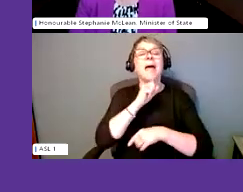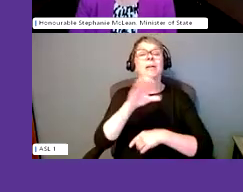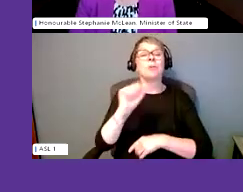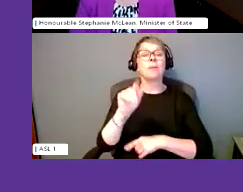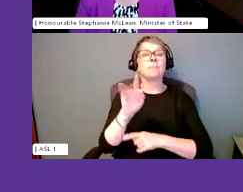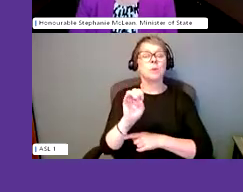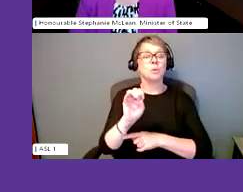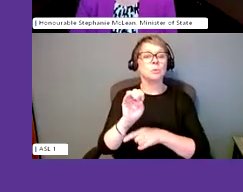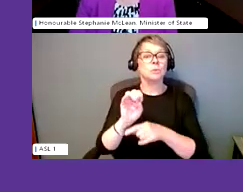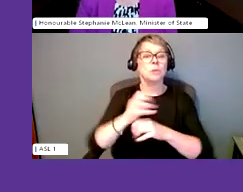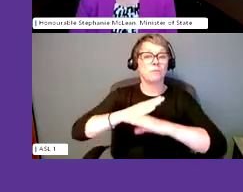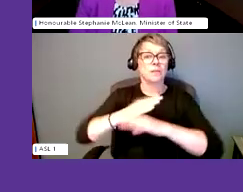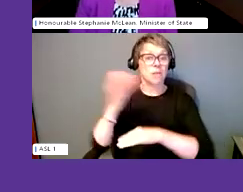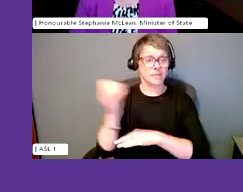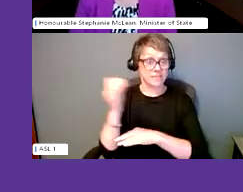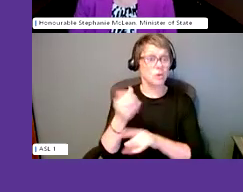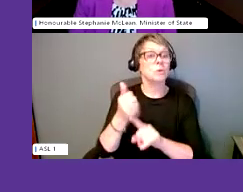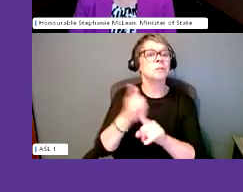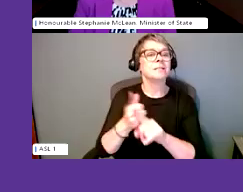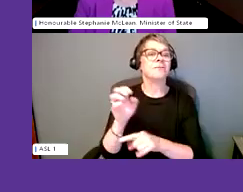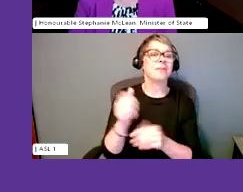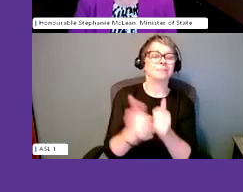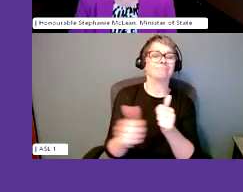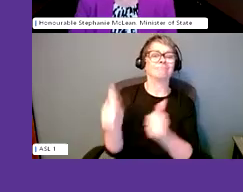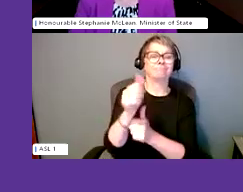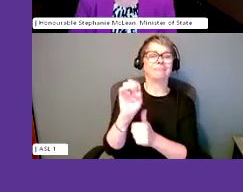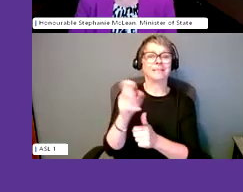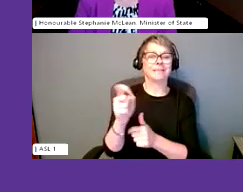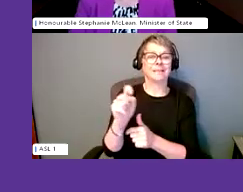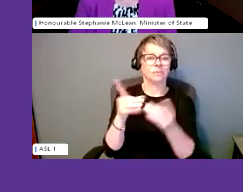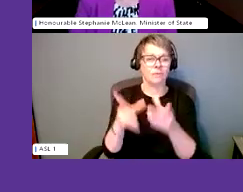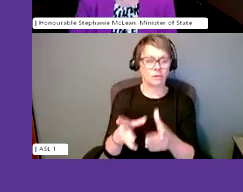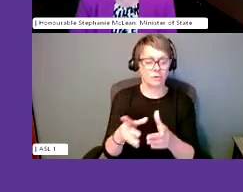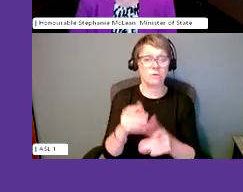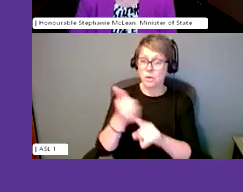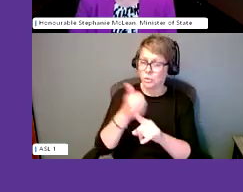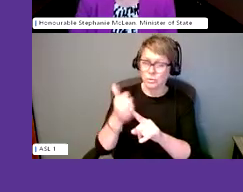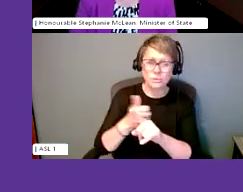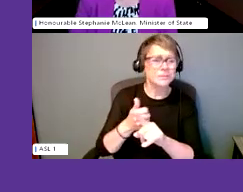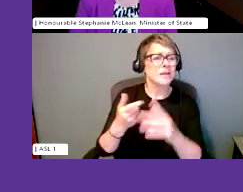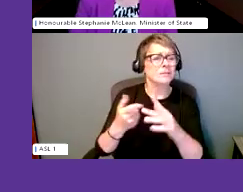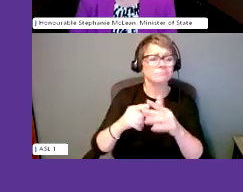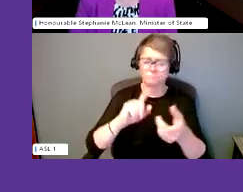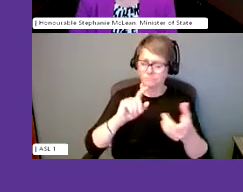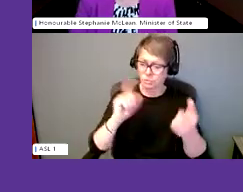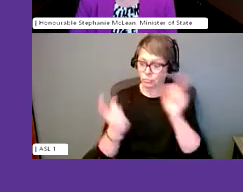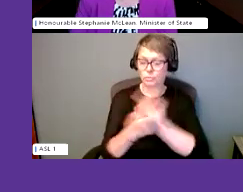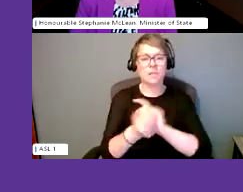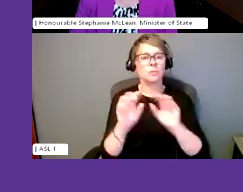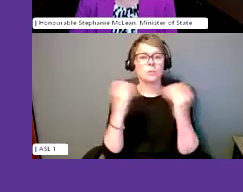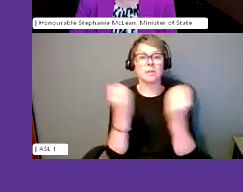Ontario. Since joining in 2013, she has helped transform the organization into a